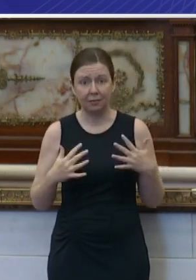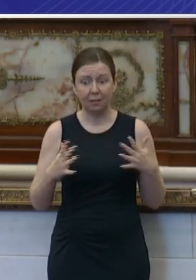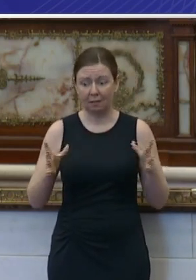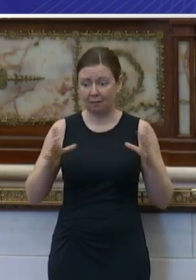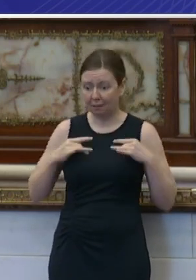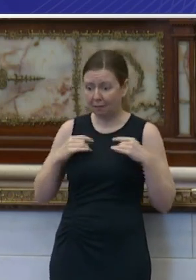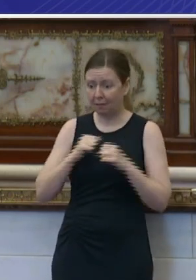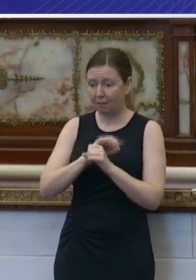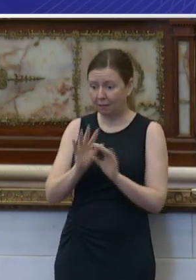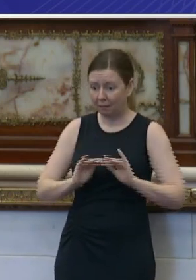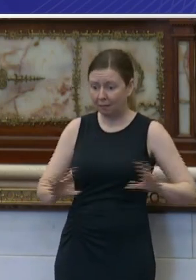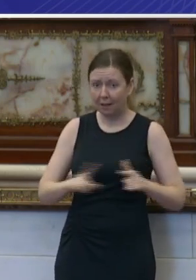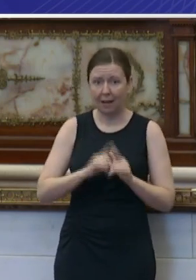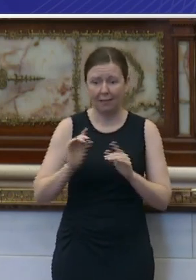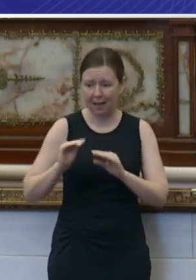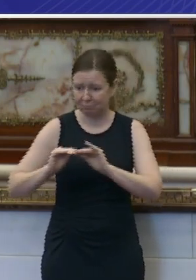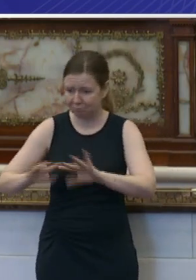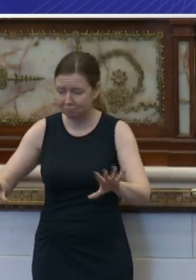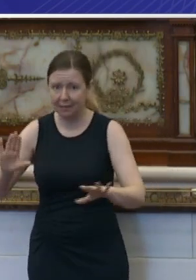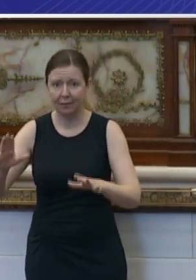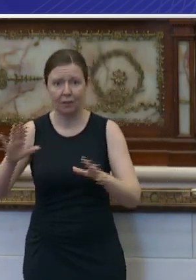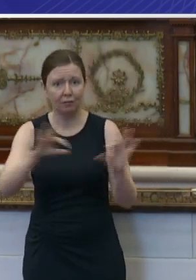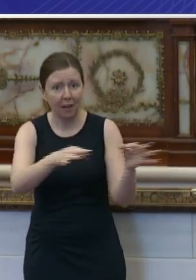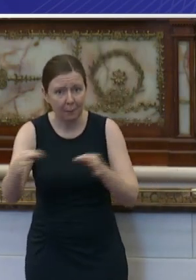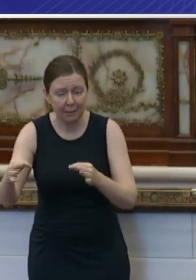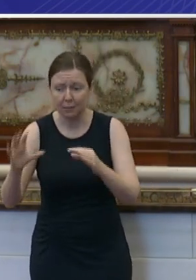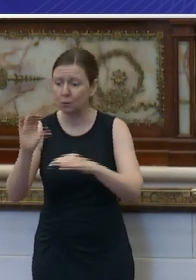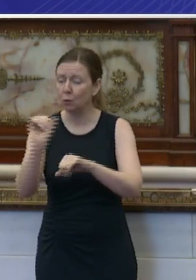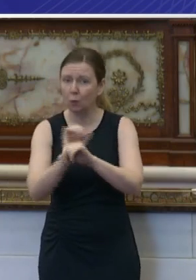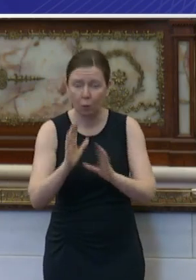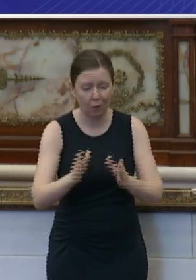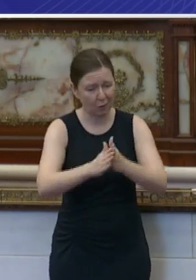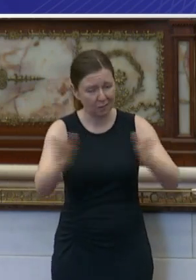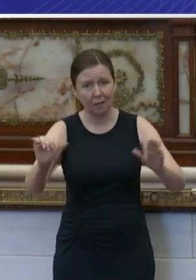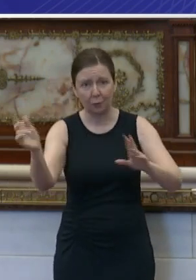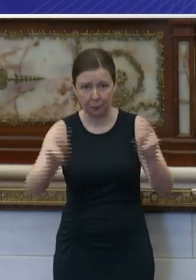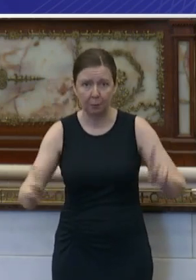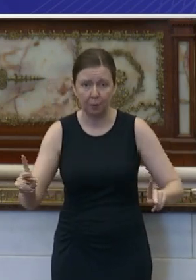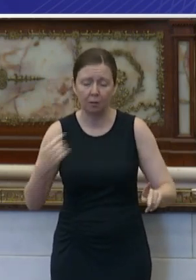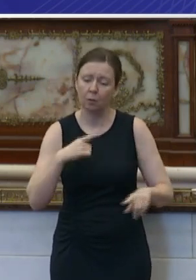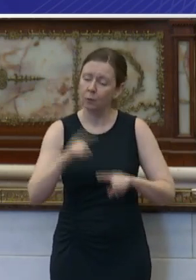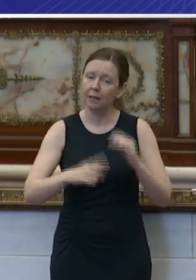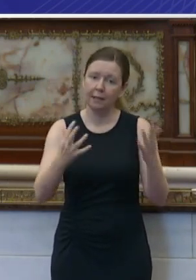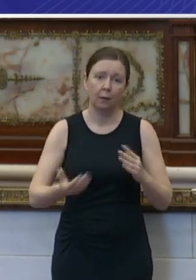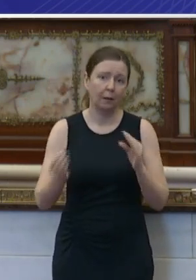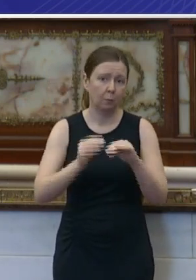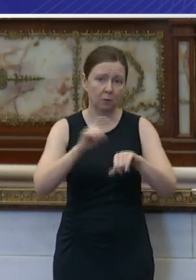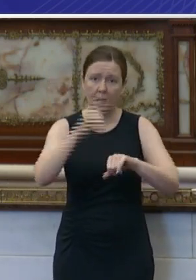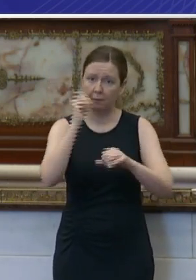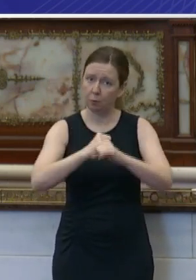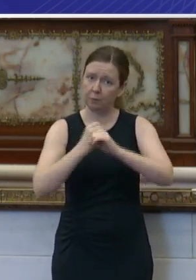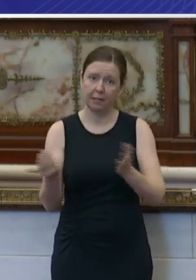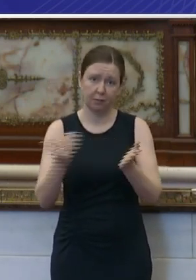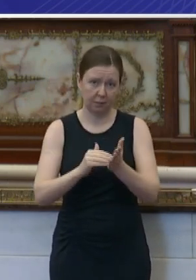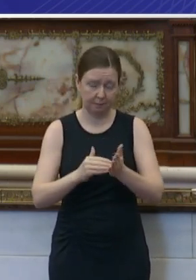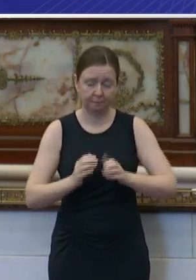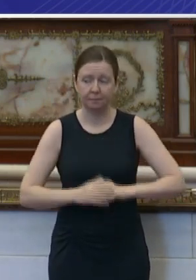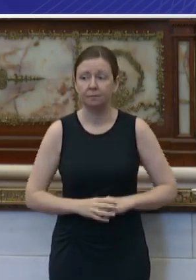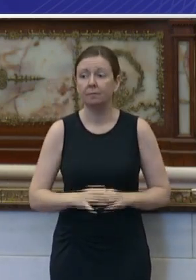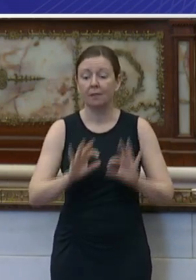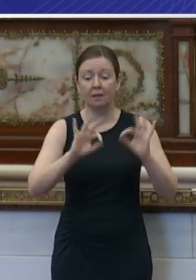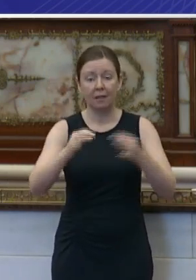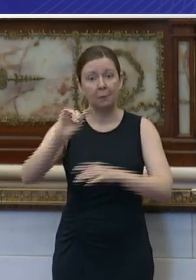the virus and spreading it to their families, their co-workers, and to the public. And we cannot wait any longer for protection. The Family